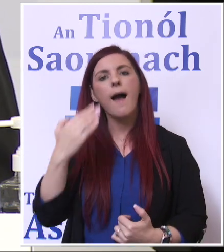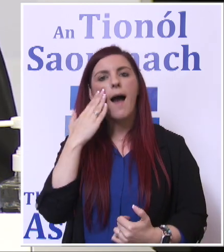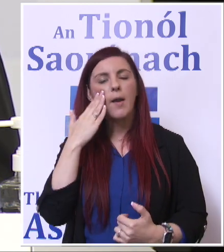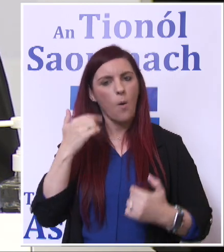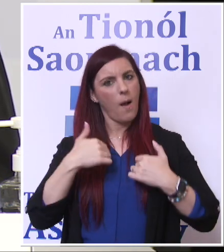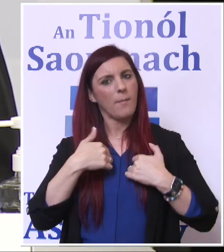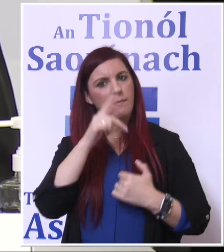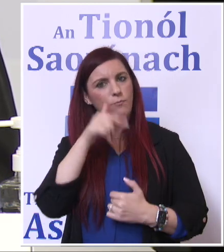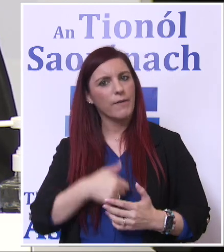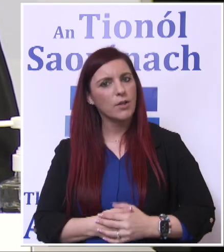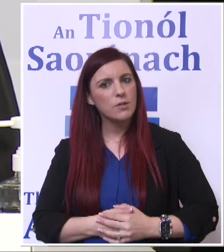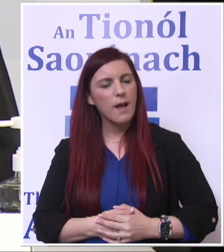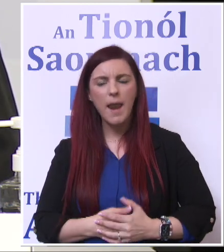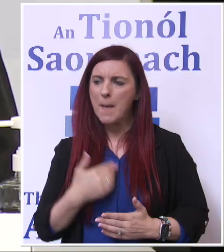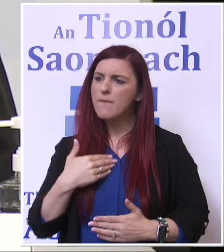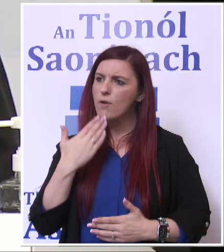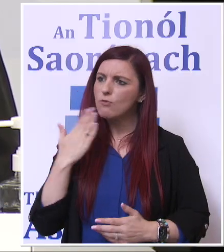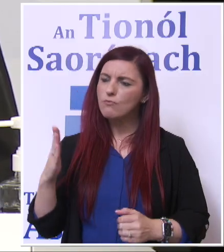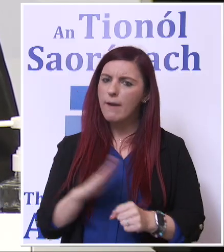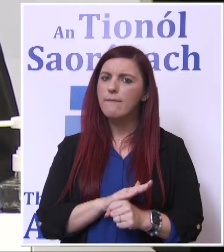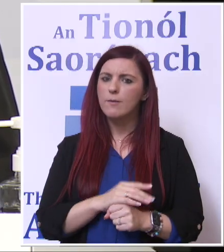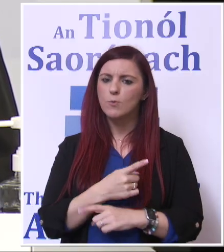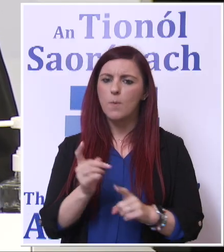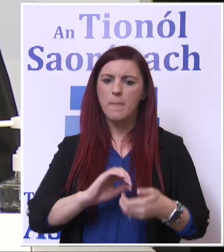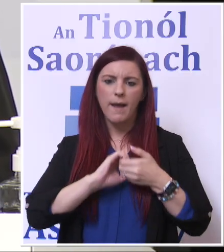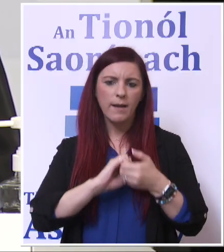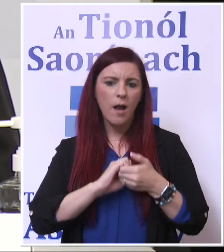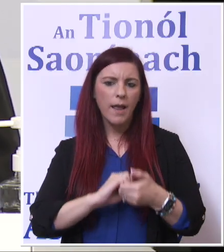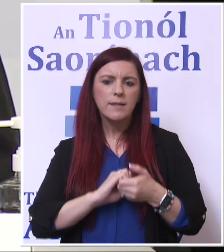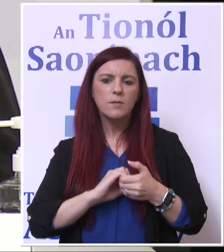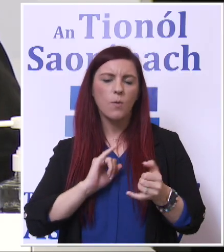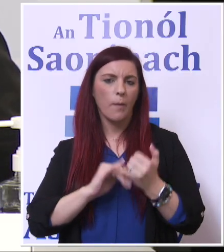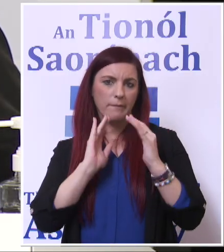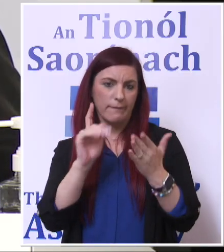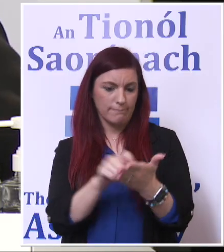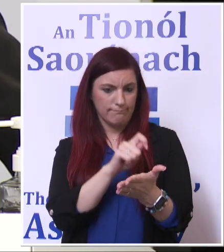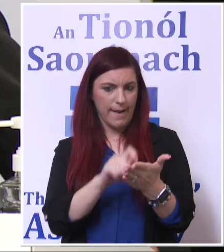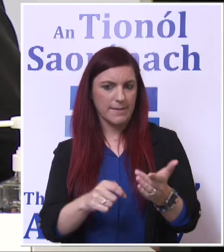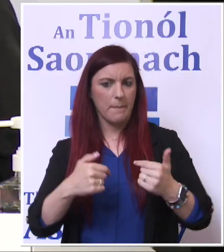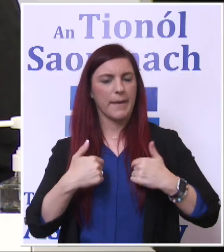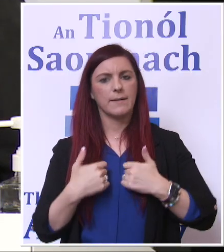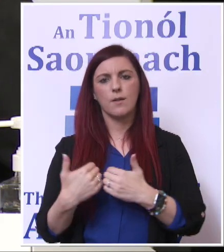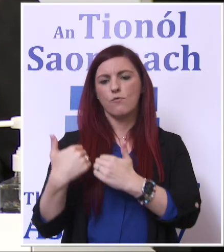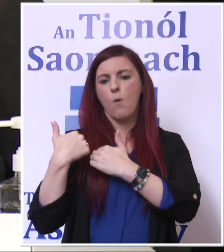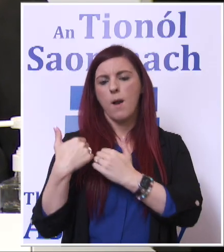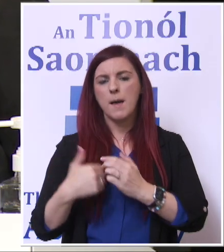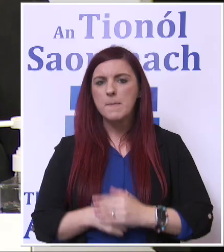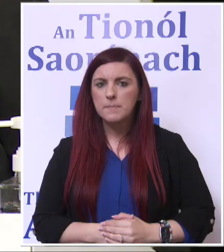extremely privileged. I'm very grateful to my colleagues who elected me to the role.